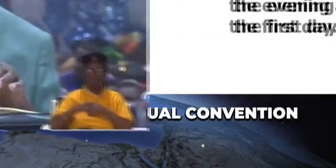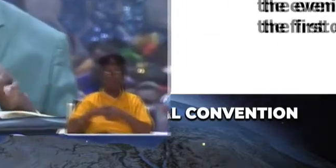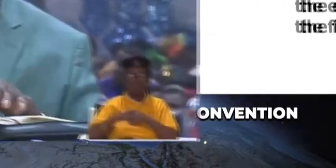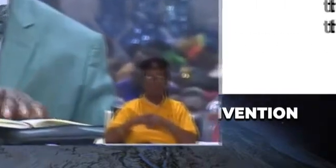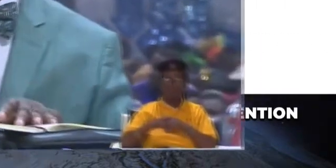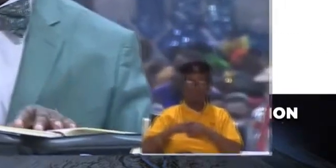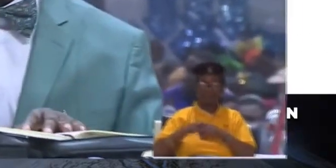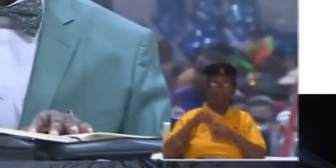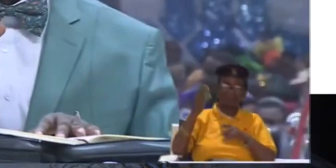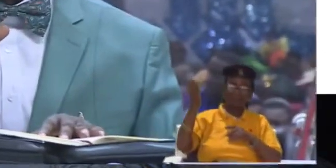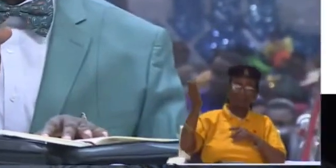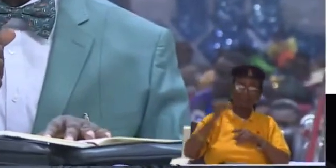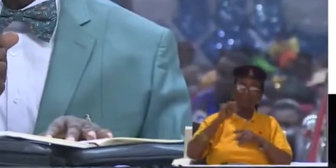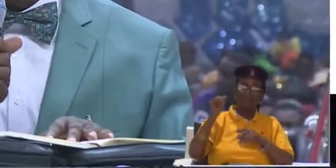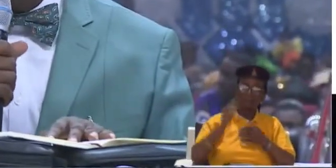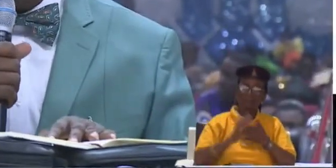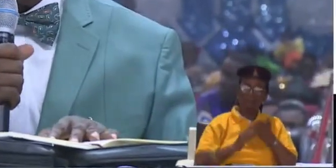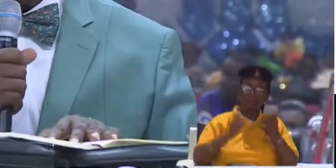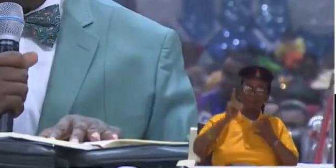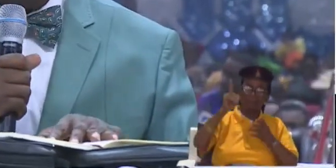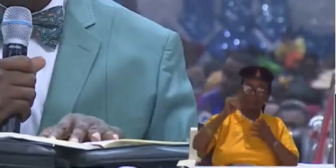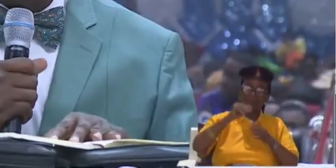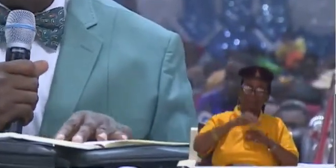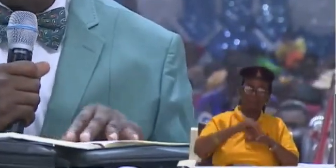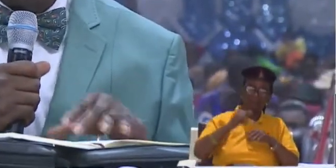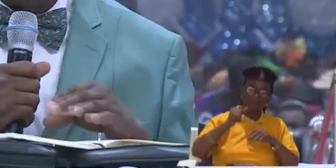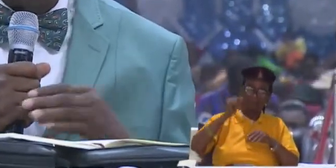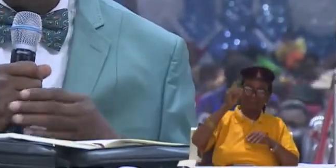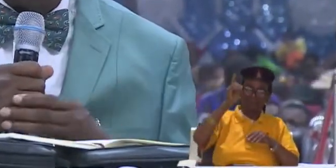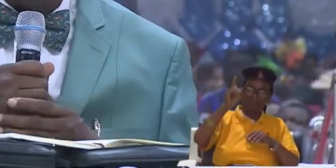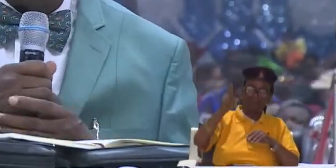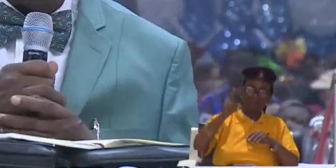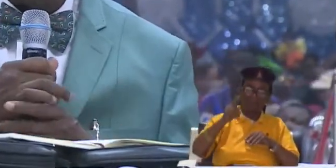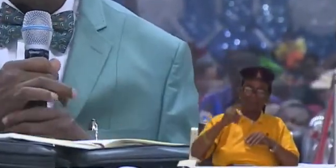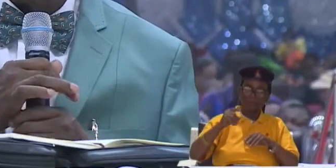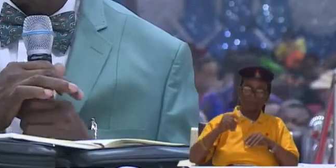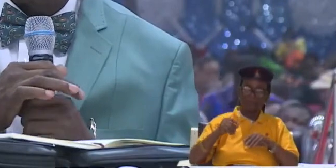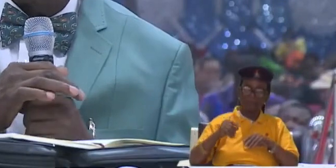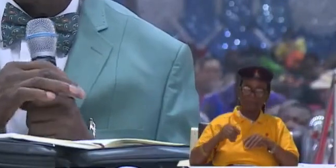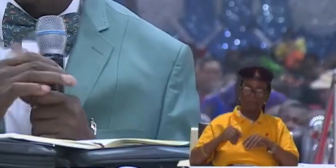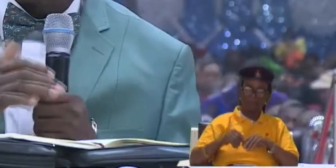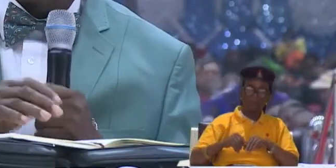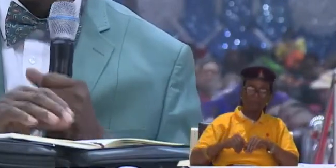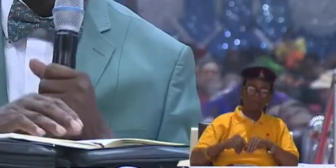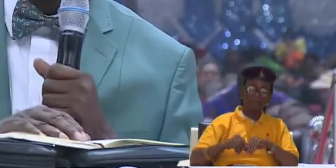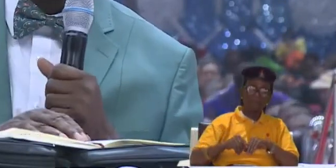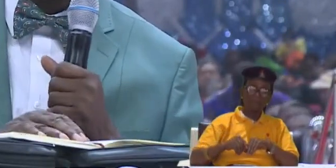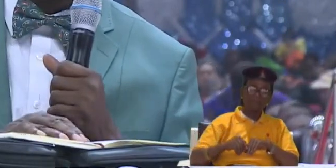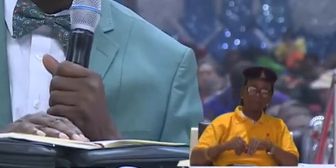There is someone called God. Eni kan be ti a npe ni Olorun.